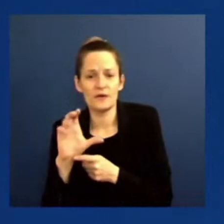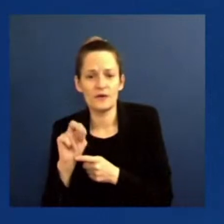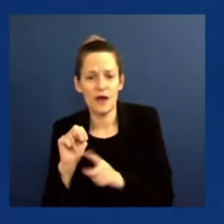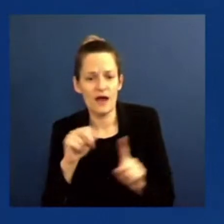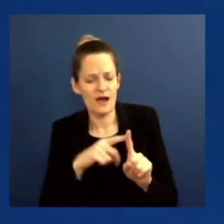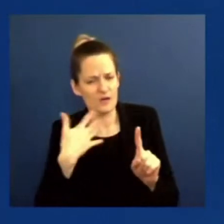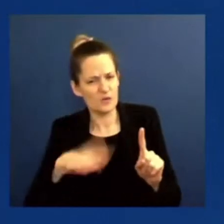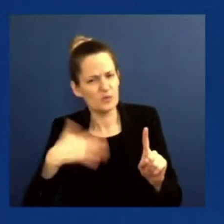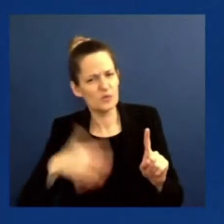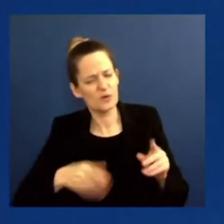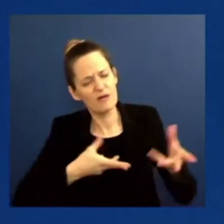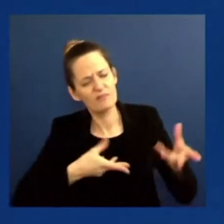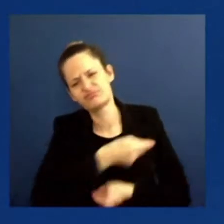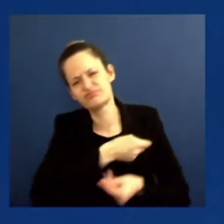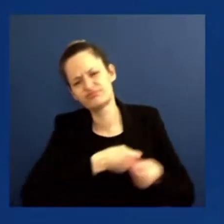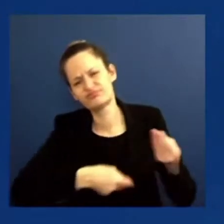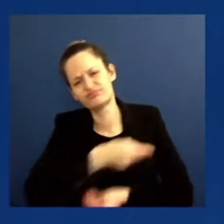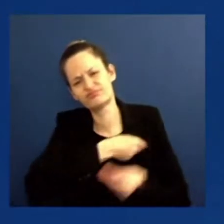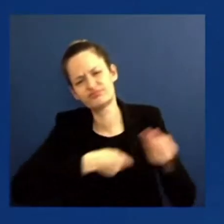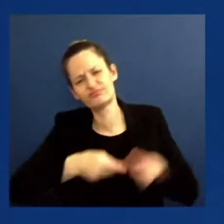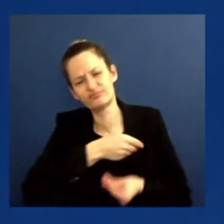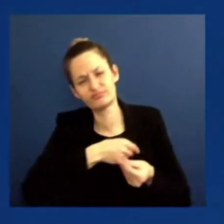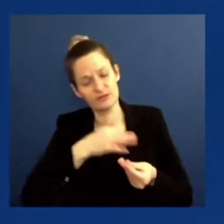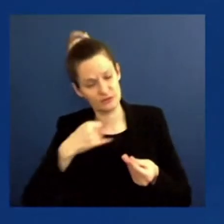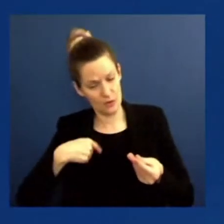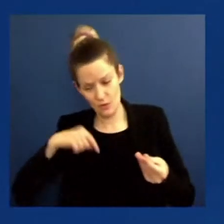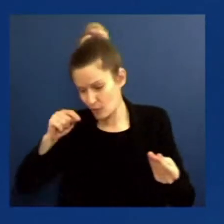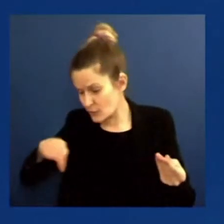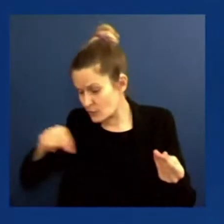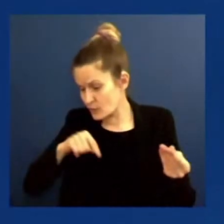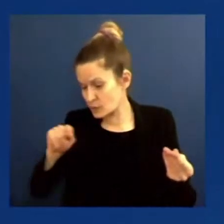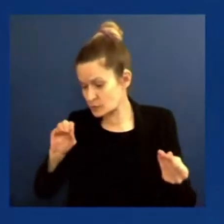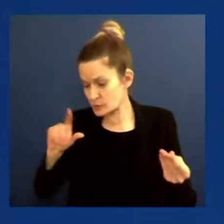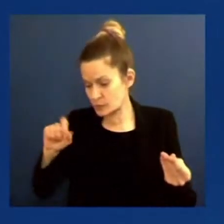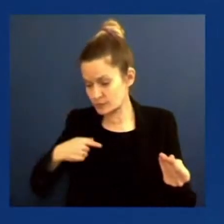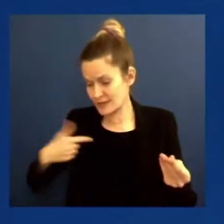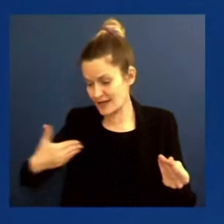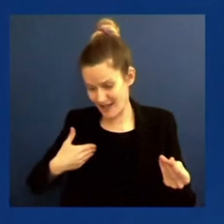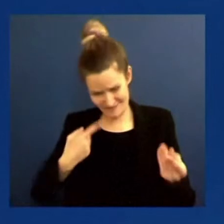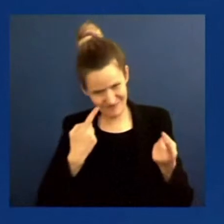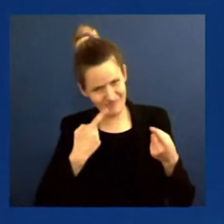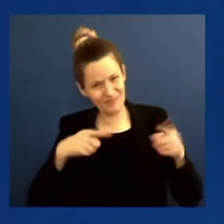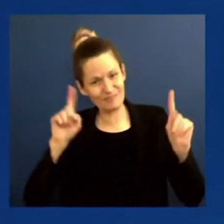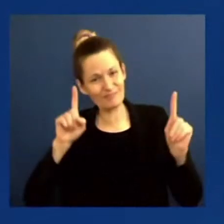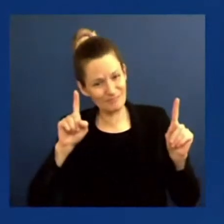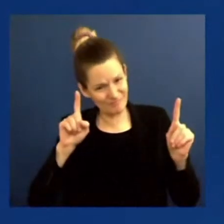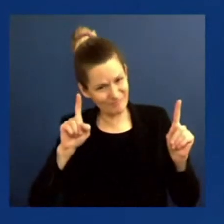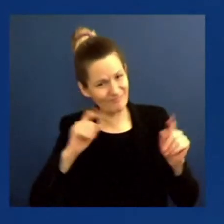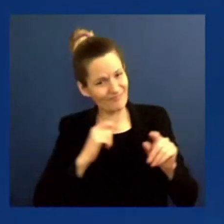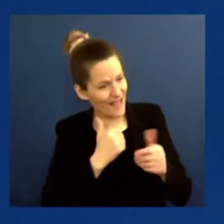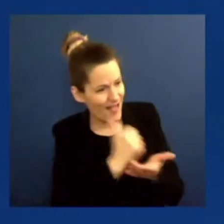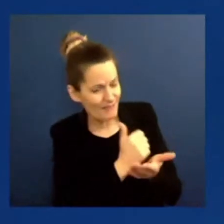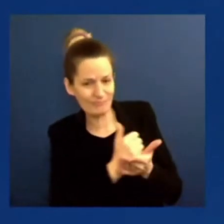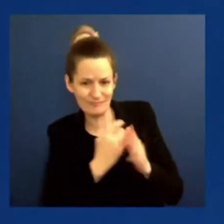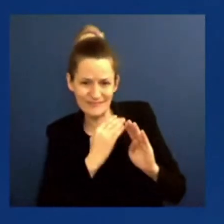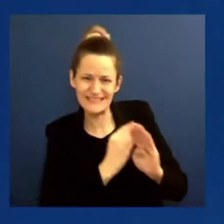working. In fact, fully vaccinated individuals are 16 times less likely to be hospitalized from COVID